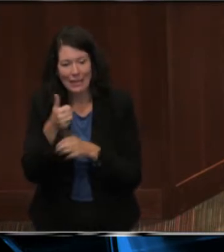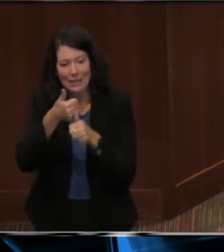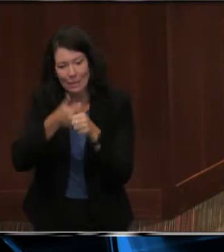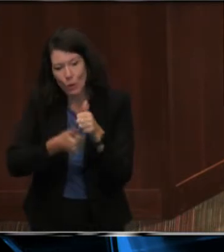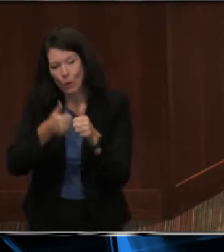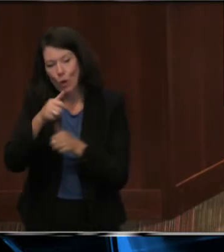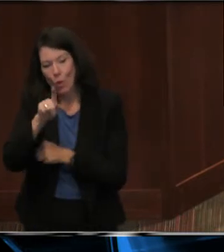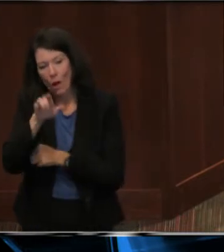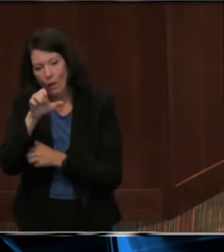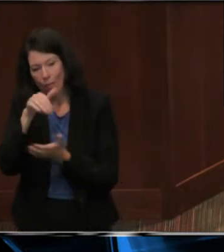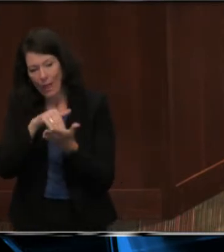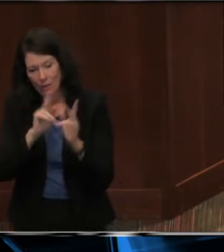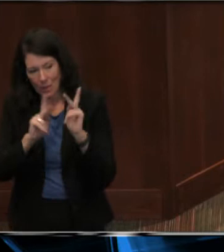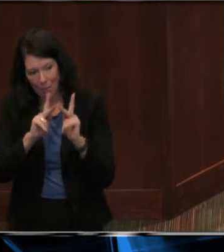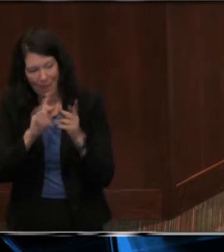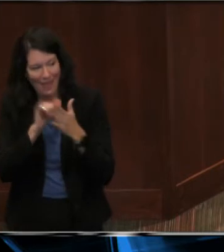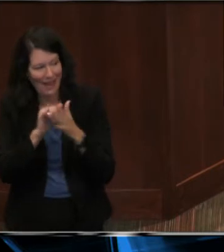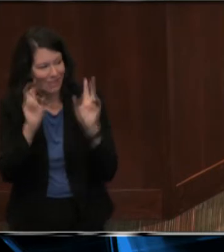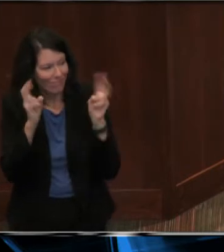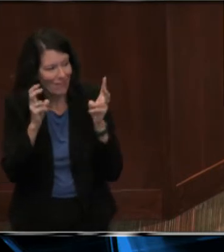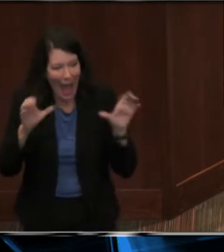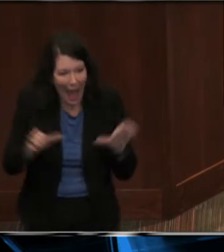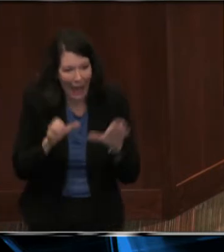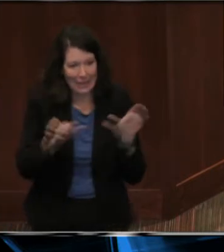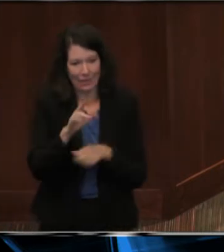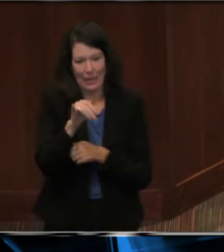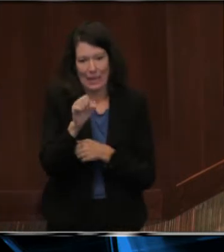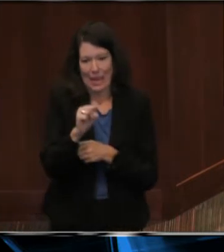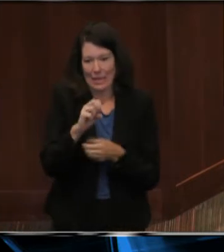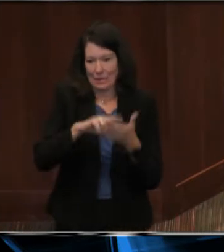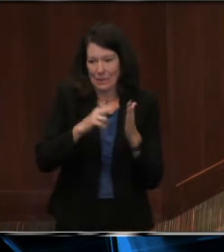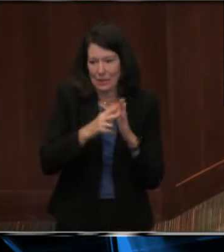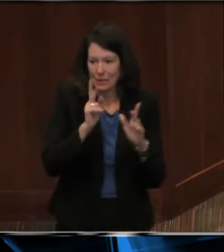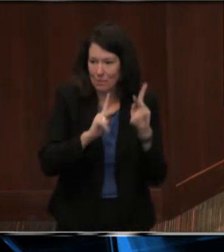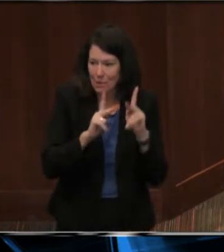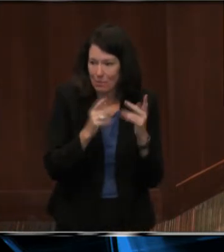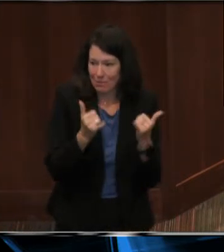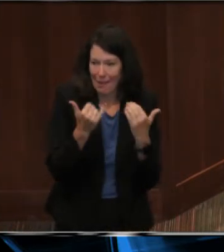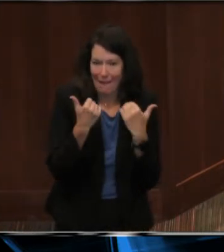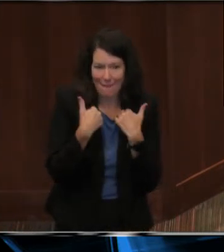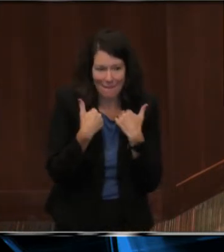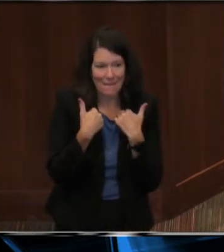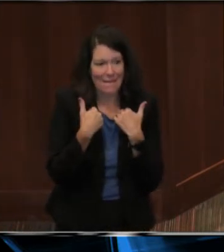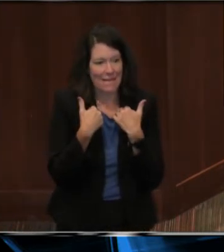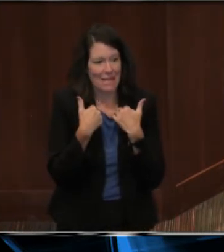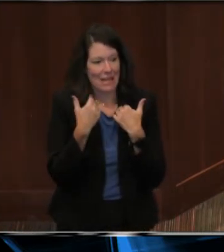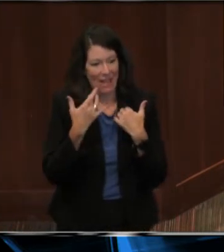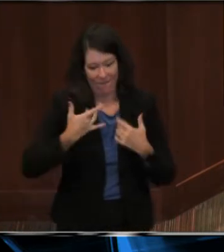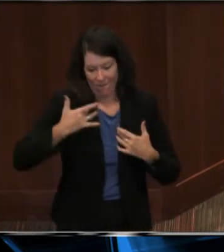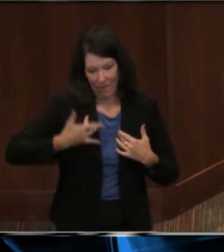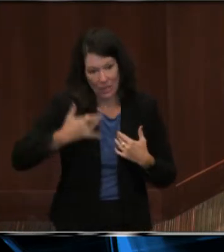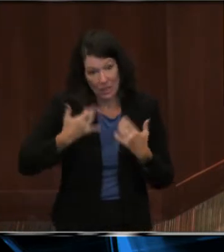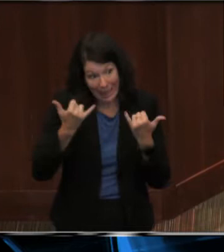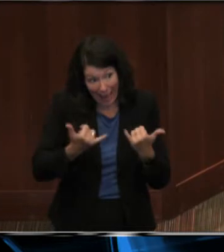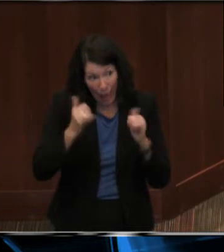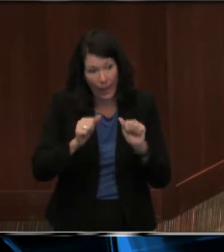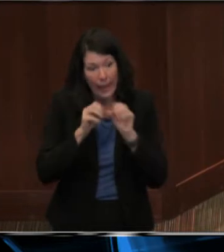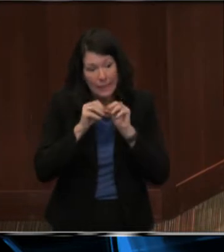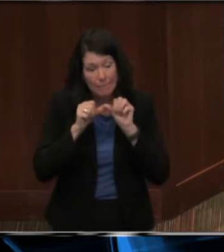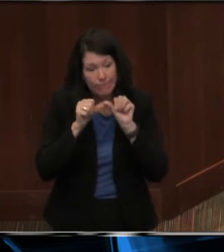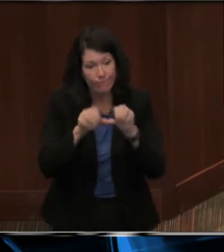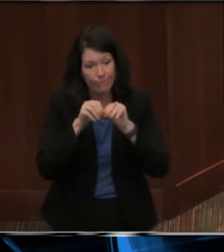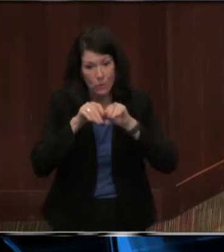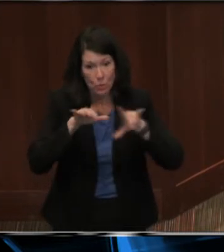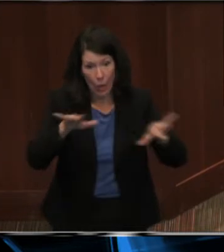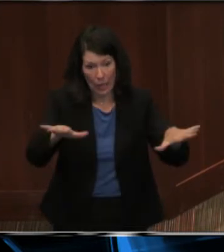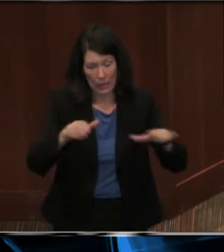cases. These are not all-time cases, but the active cases in that incubation period where they are infectious and can continue to spread. We